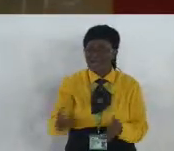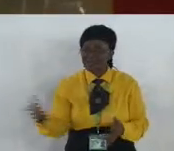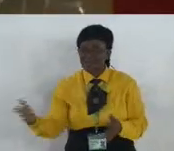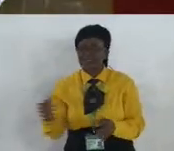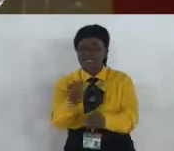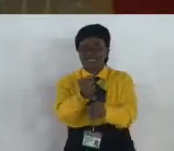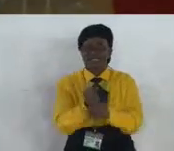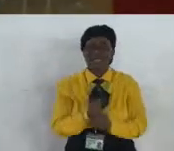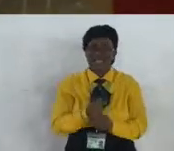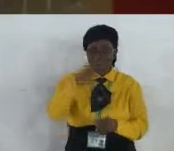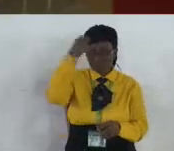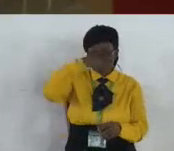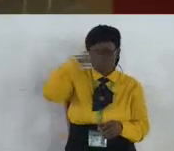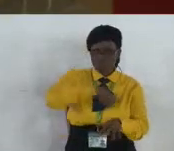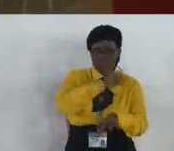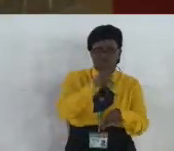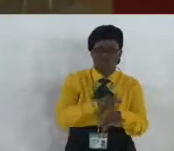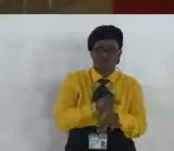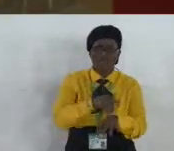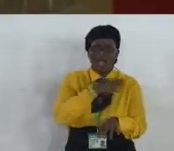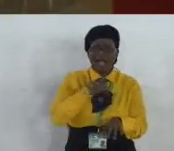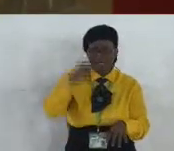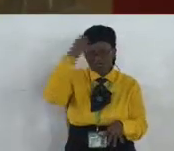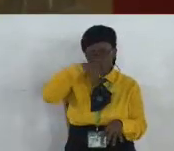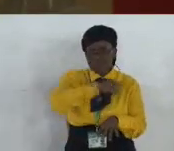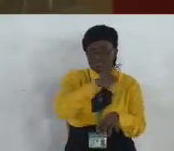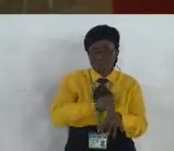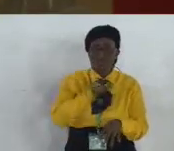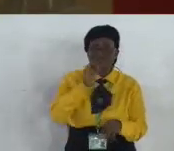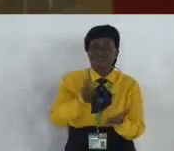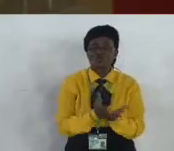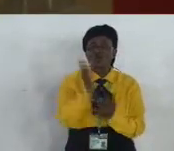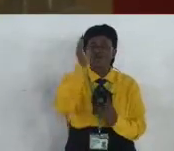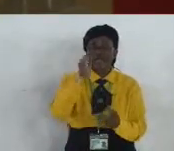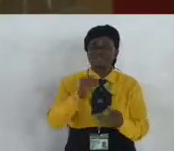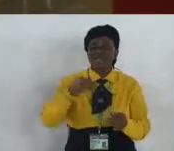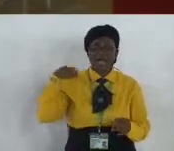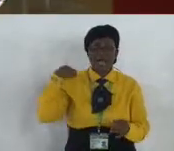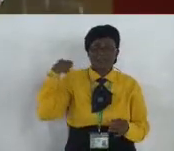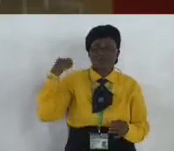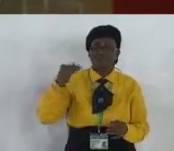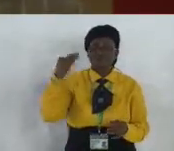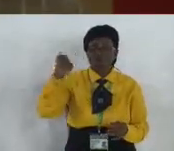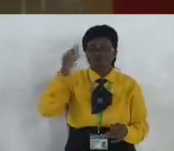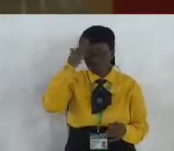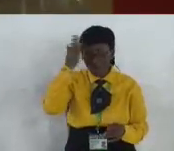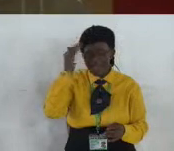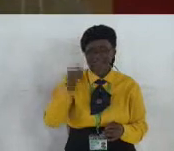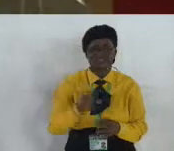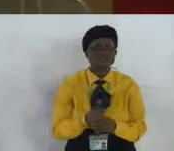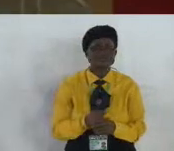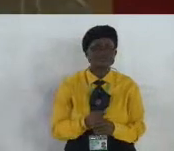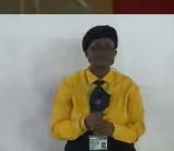wisdom. And wisdom is the correct application of knowledge.